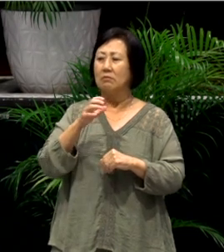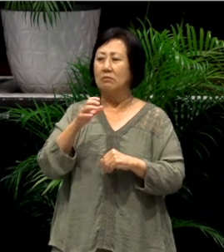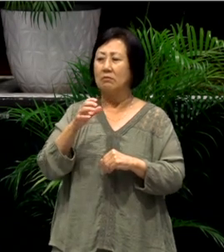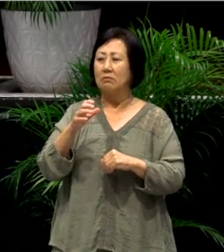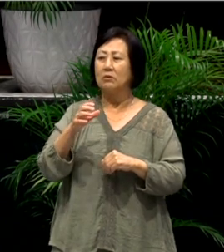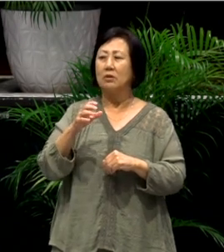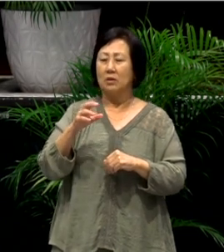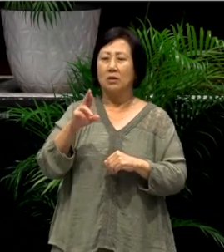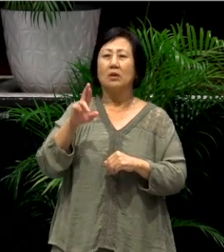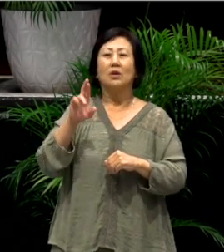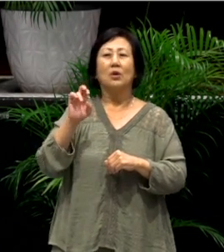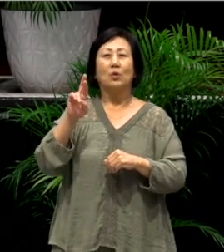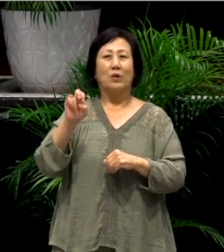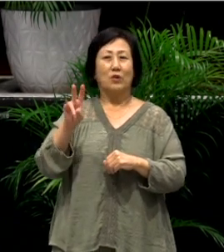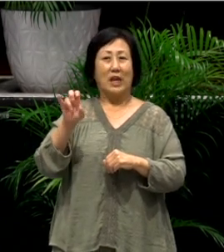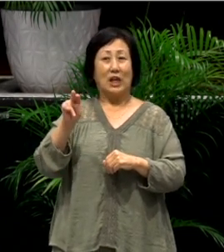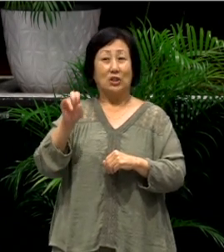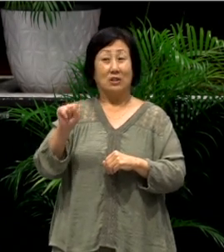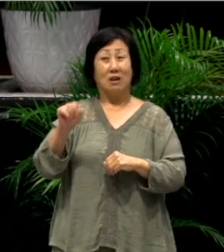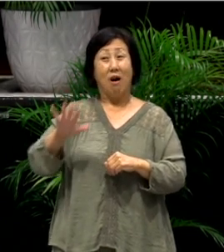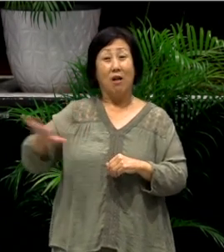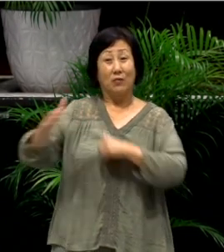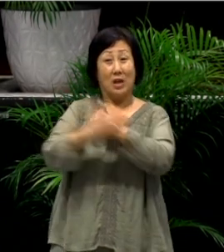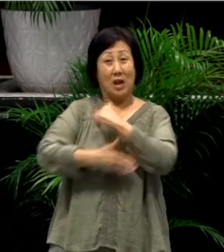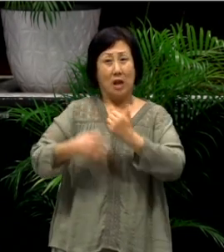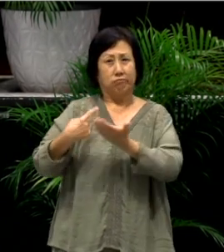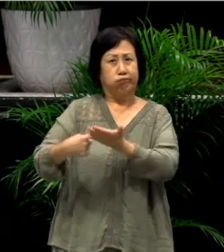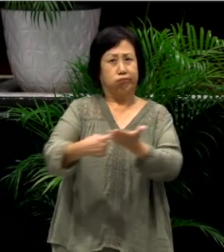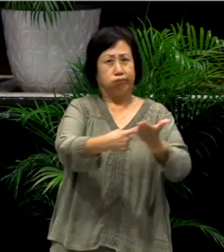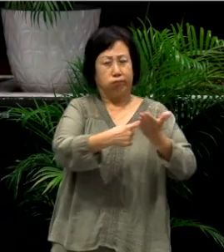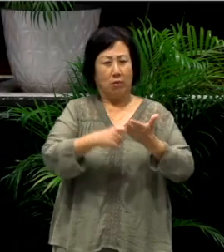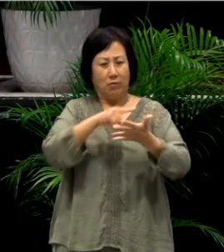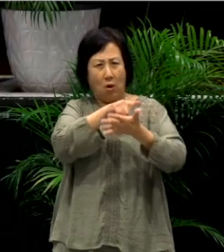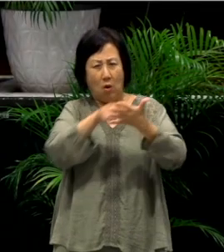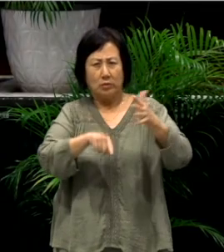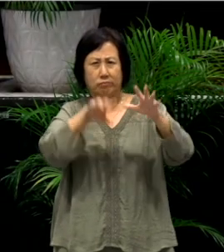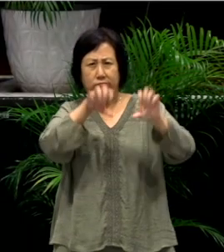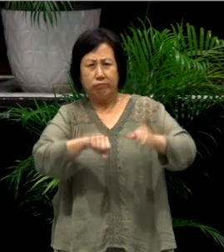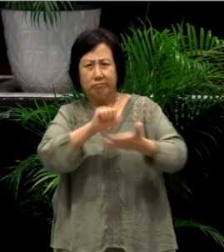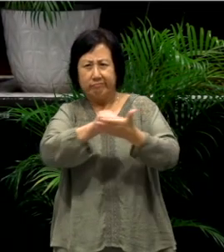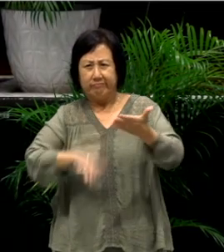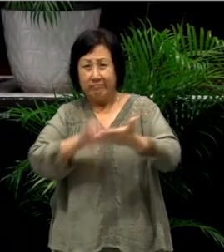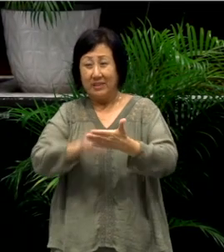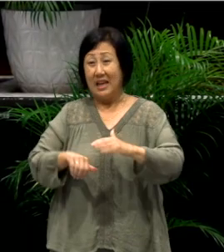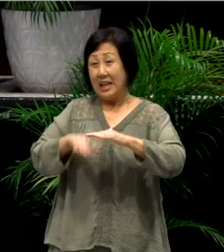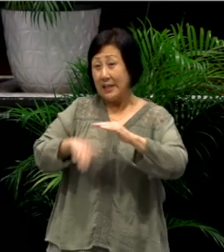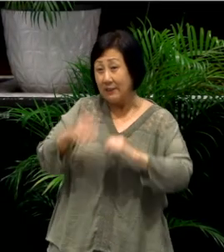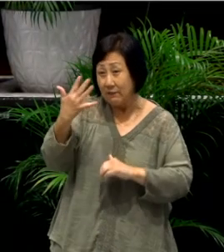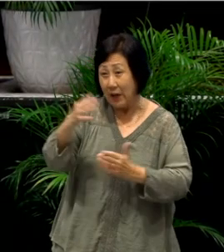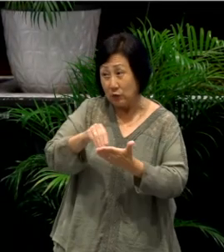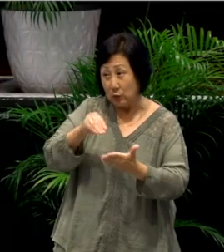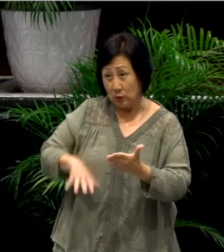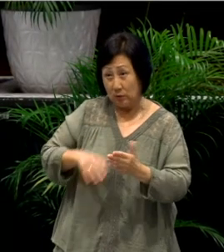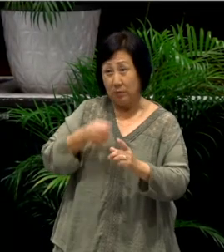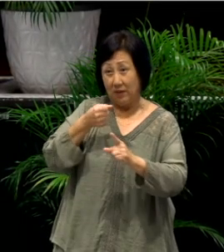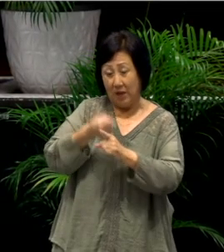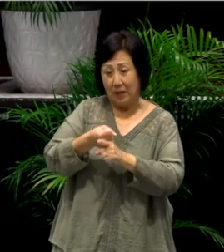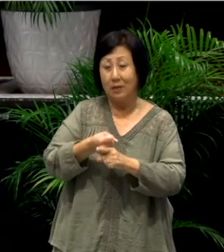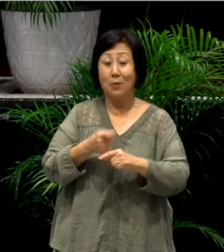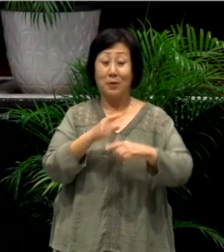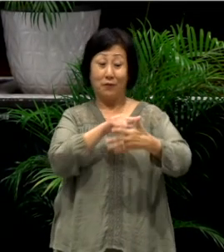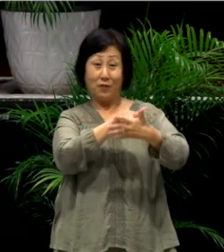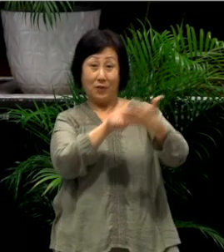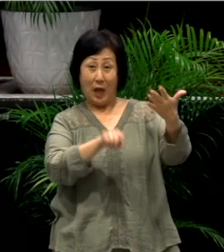this, and it has affected some of us here. Less than 5 students have been affected, and I should say of